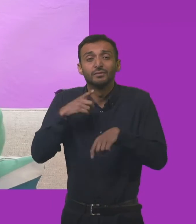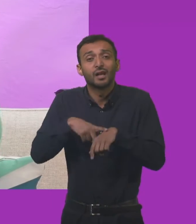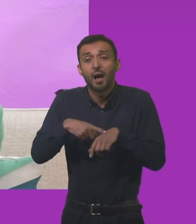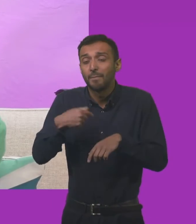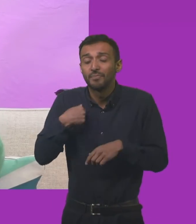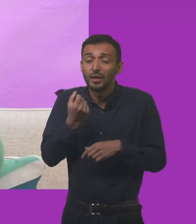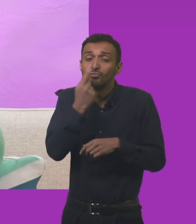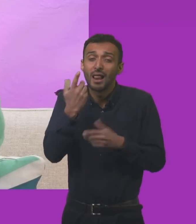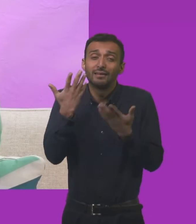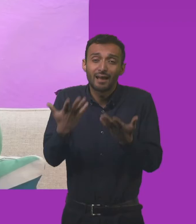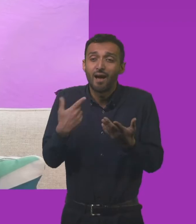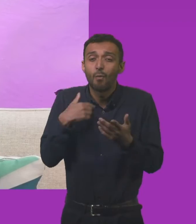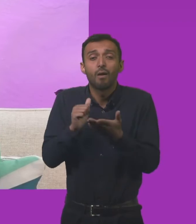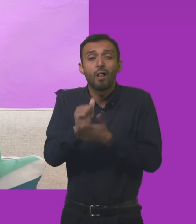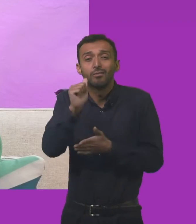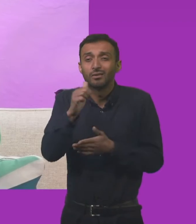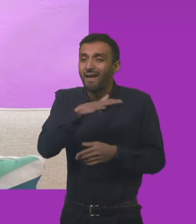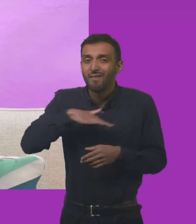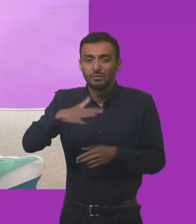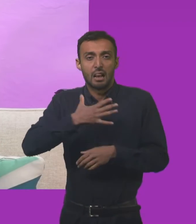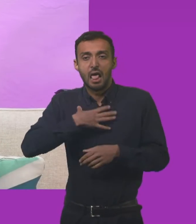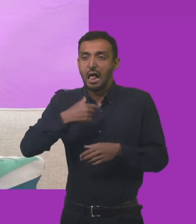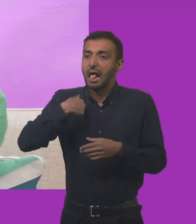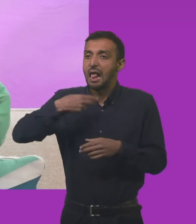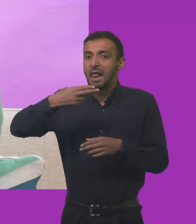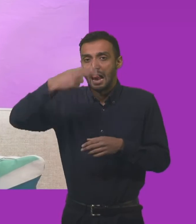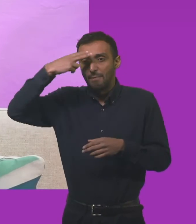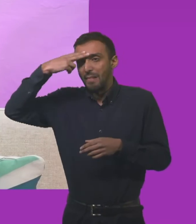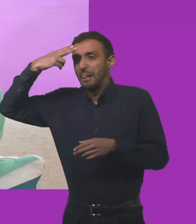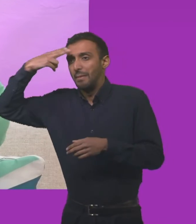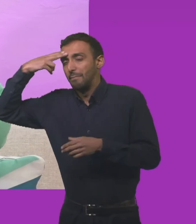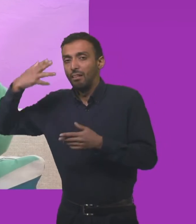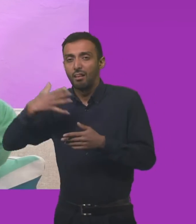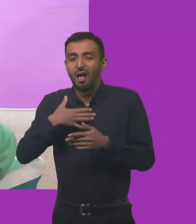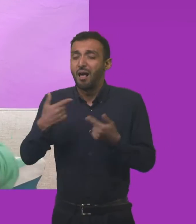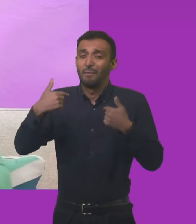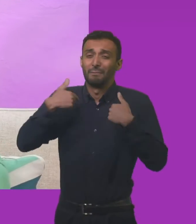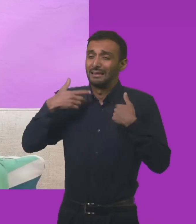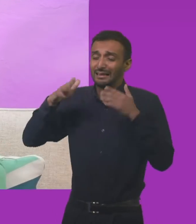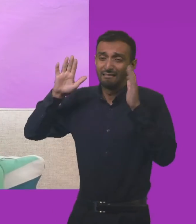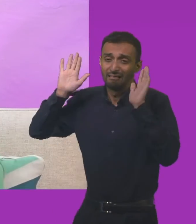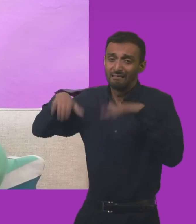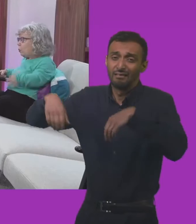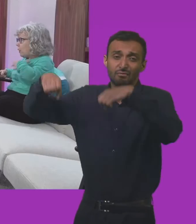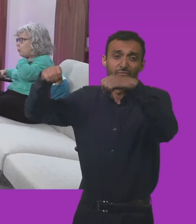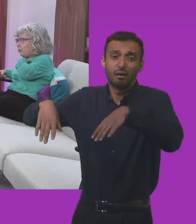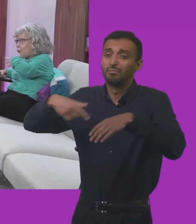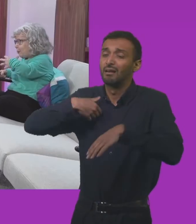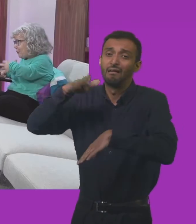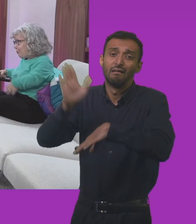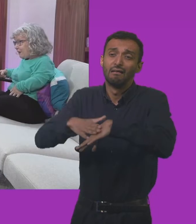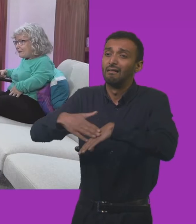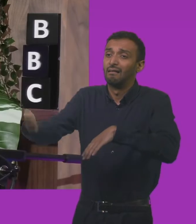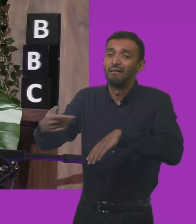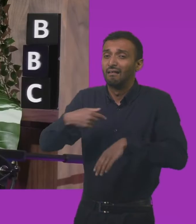in a culture where everybody's got to have, labels and stuff like that. I'm kind of like, whatever, just focus on what you can do to